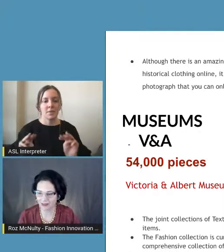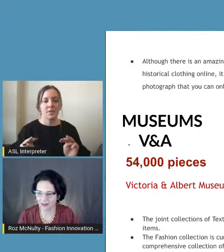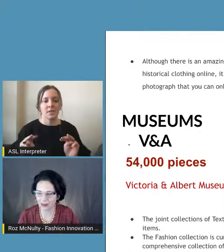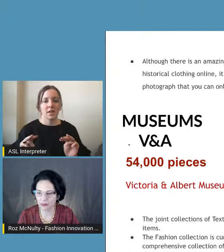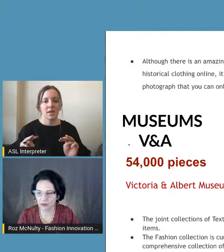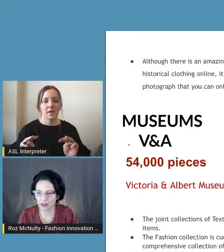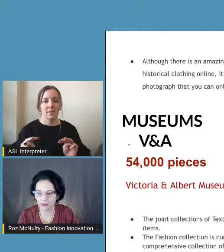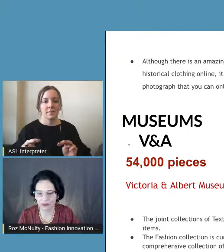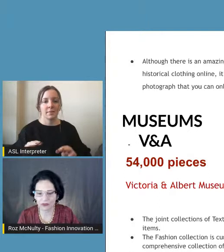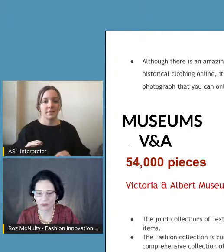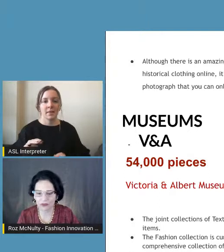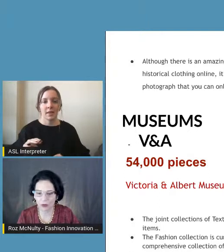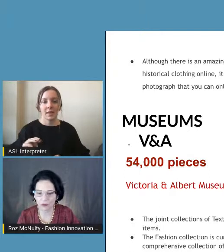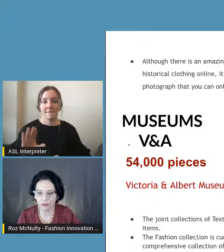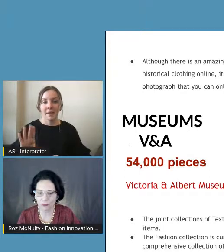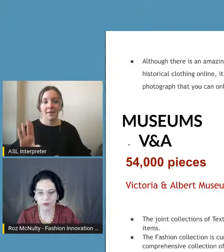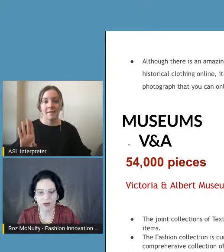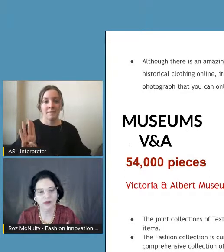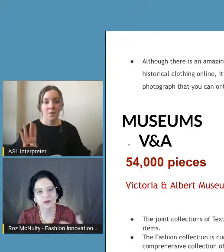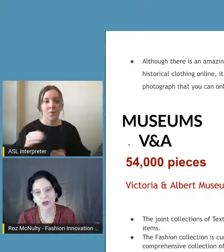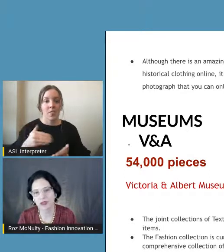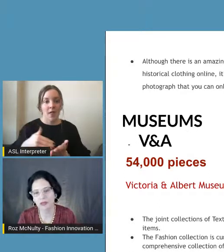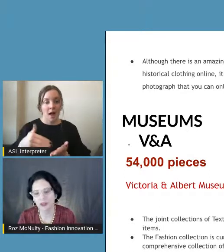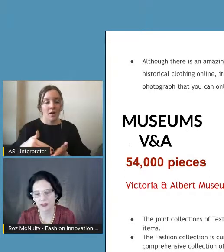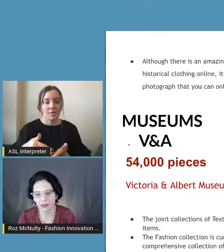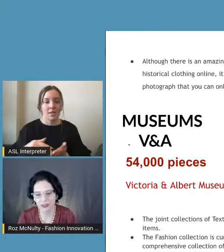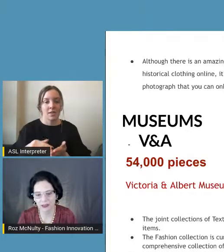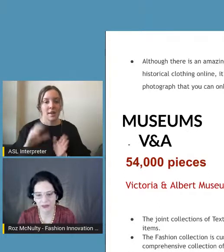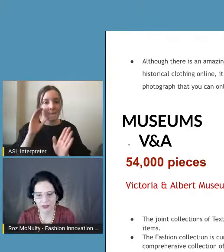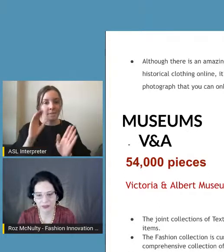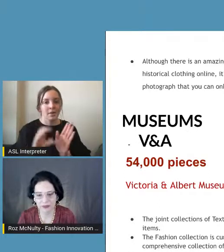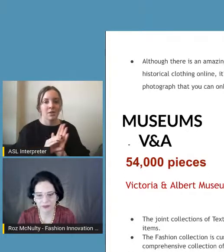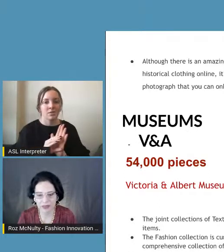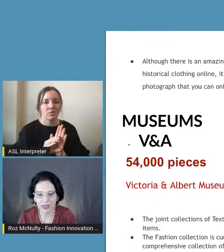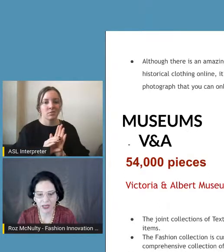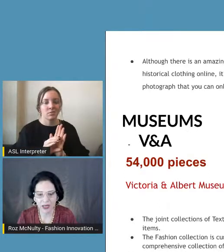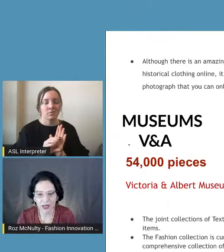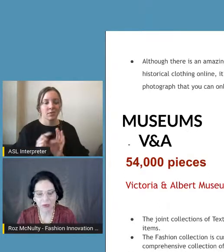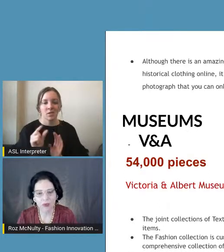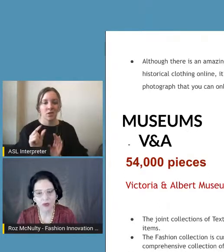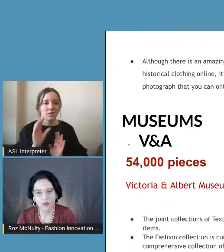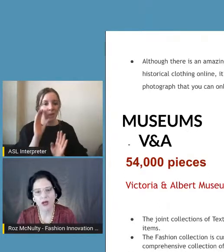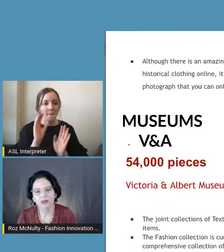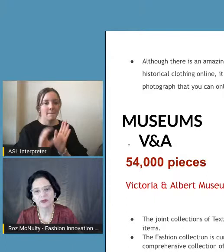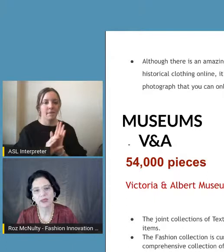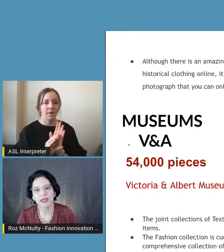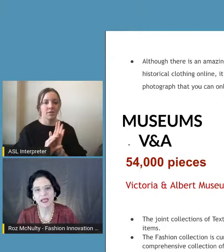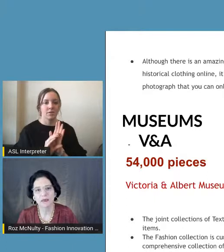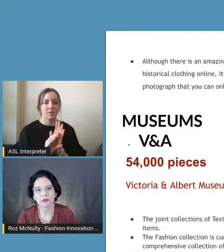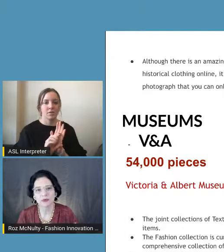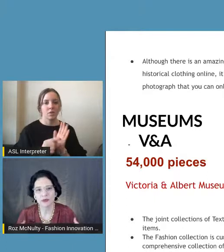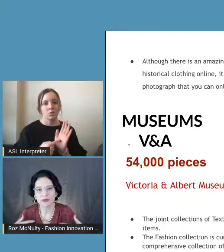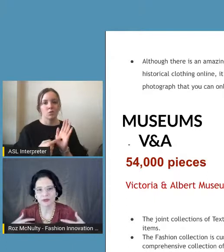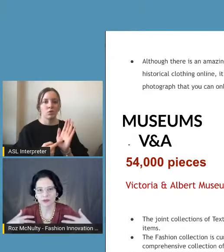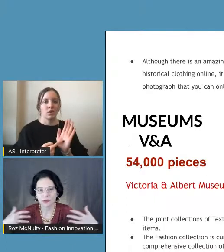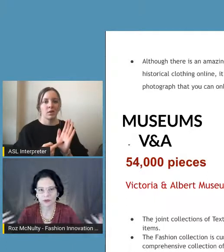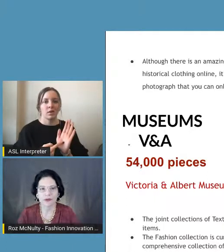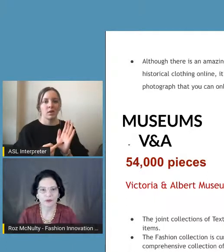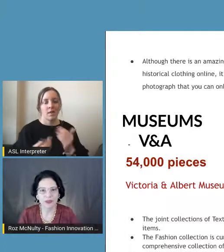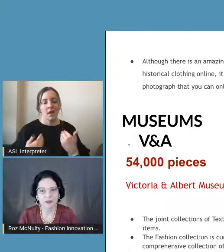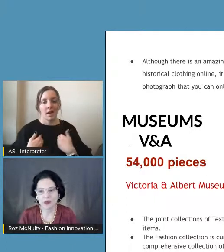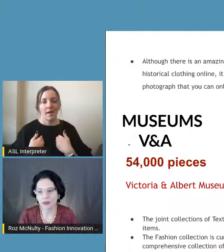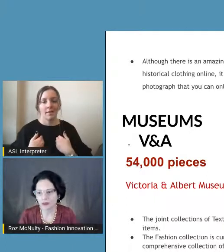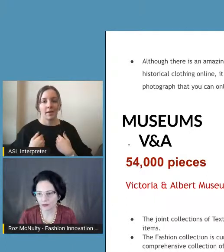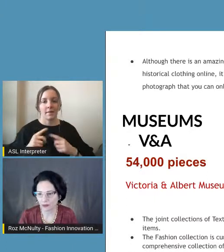it's sometimes just a small photograph documenting that it exists. We want to be able